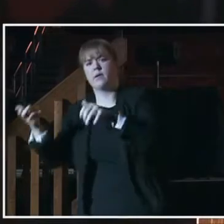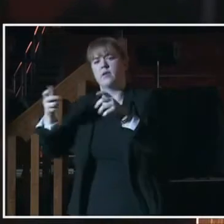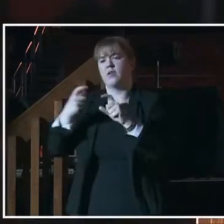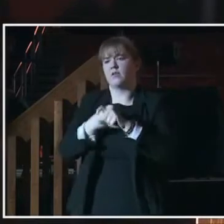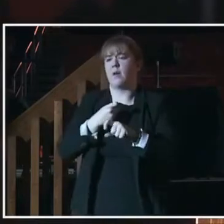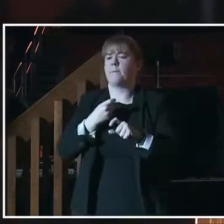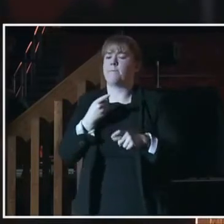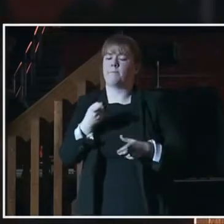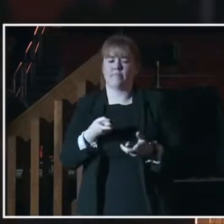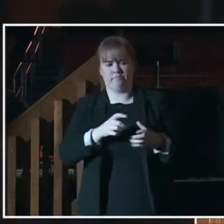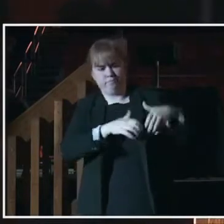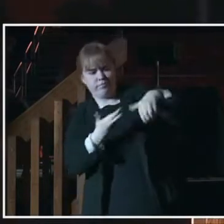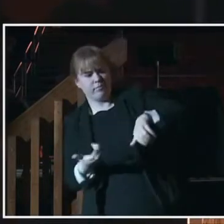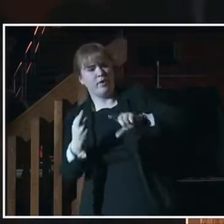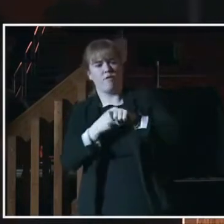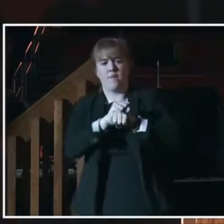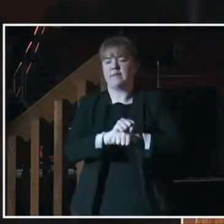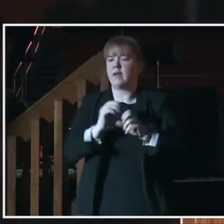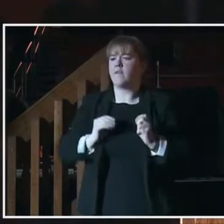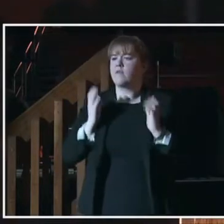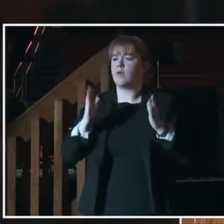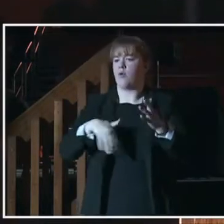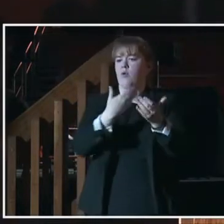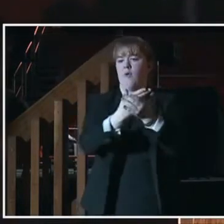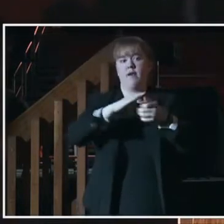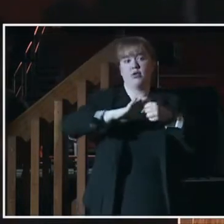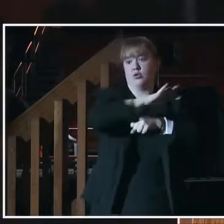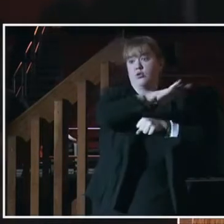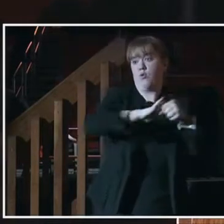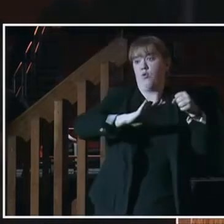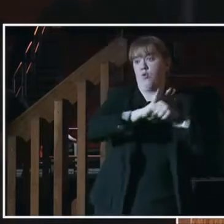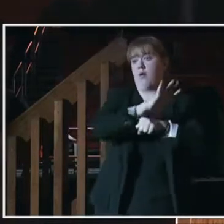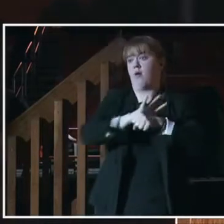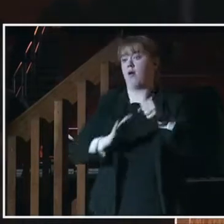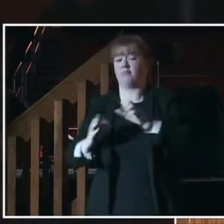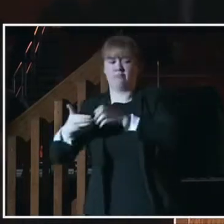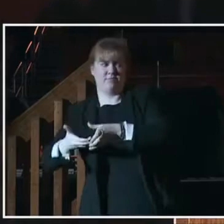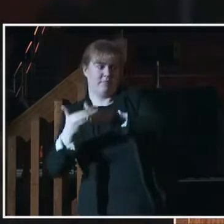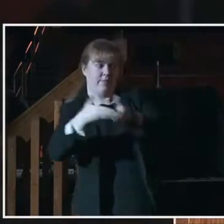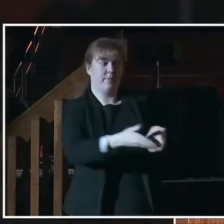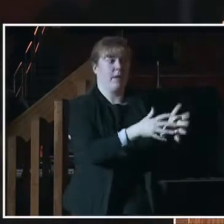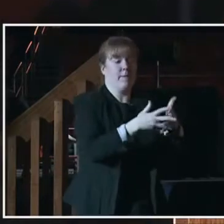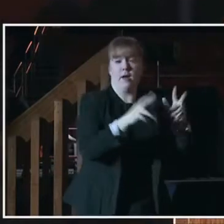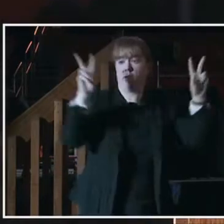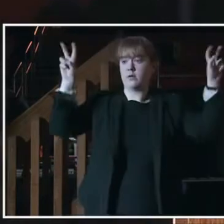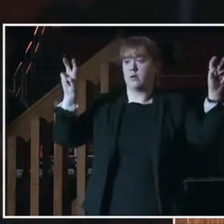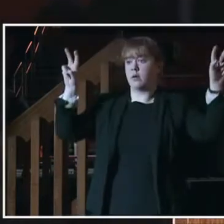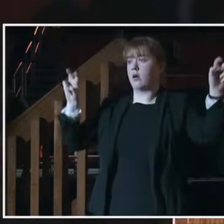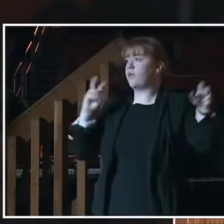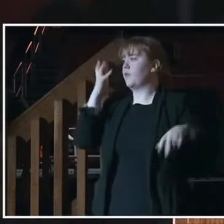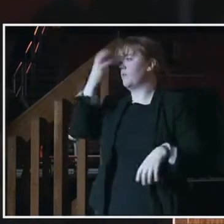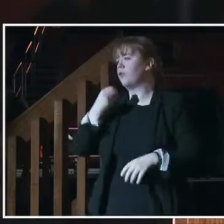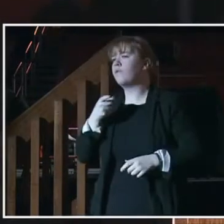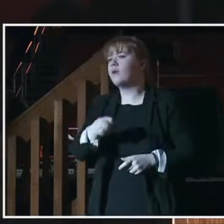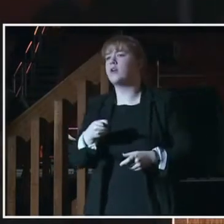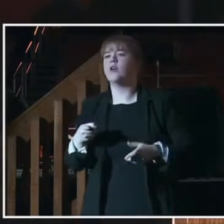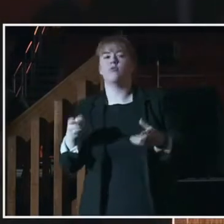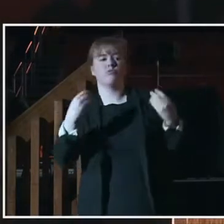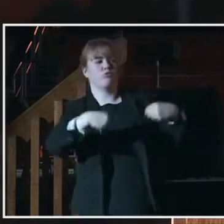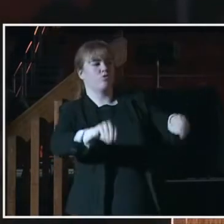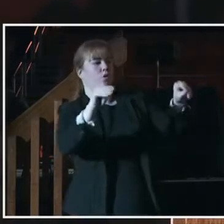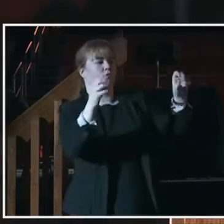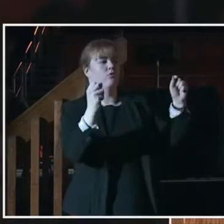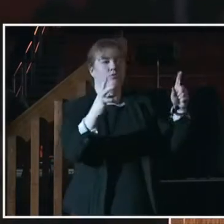buckets. When you arrive to the shores of America the Beautiful, you are auctioned off in too